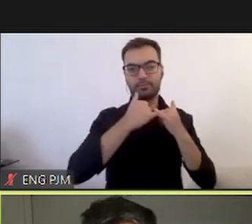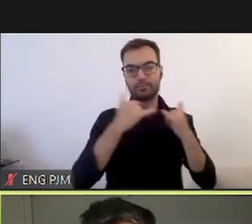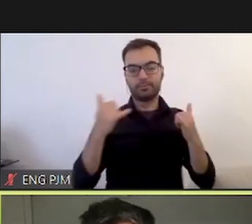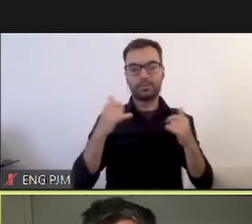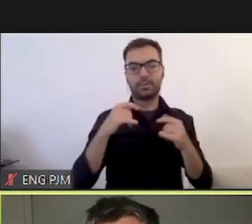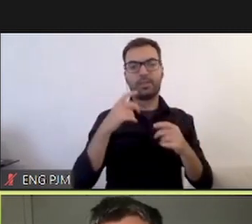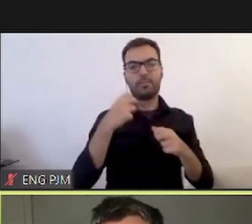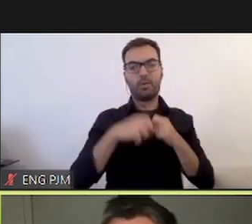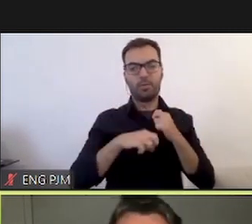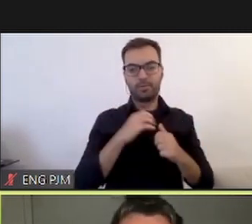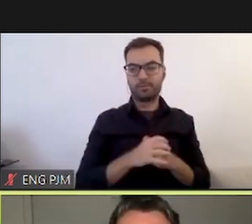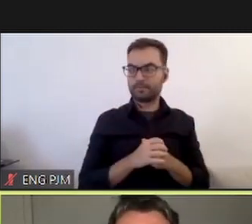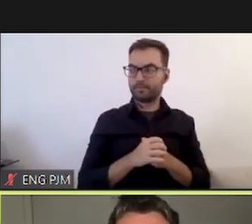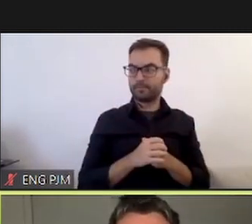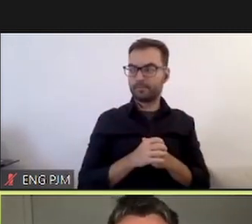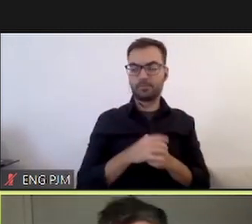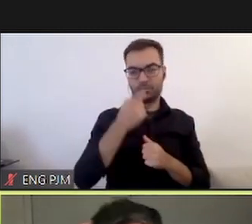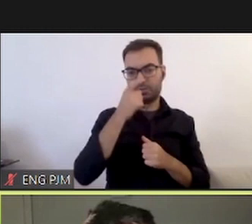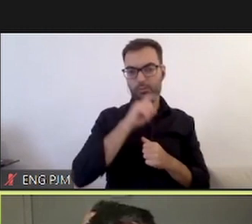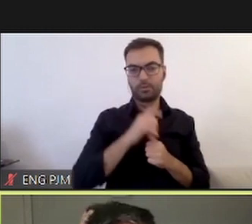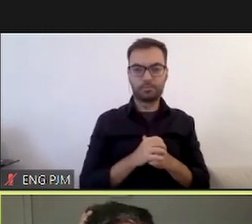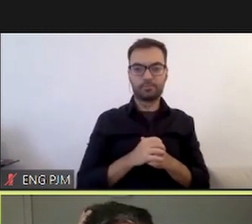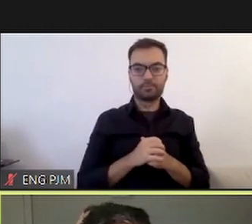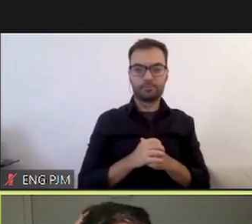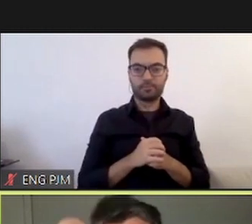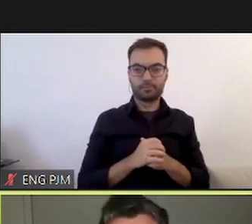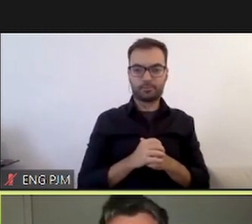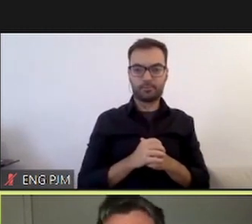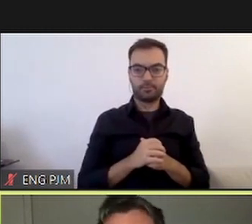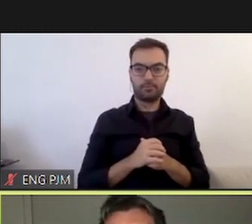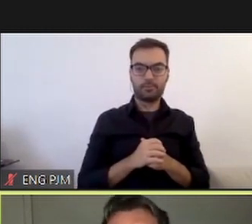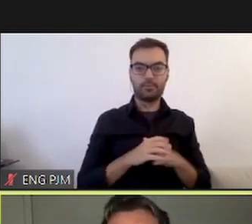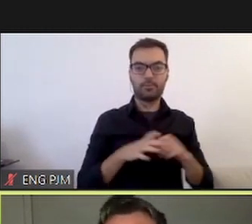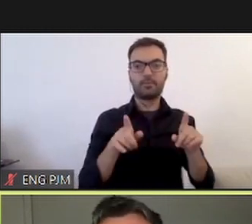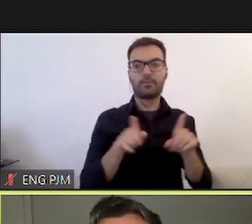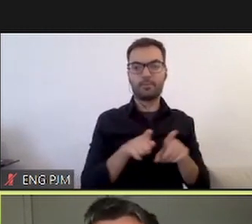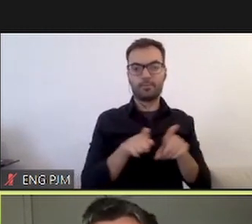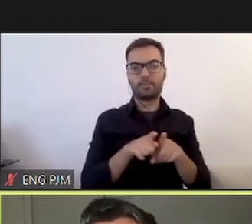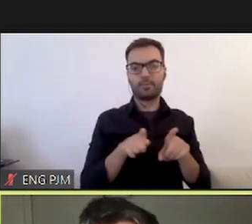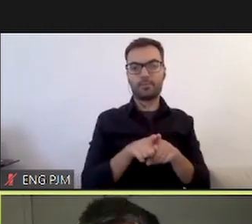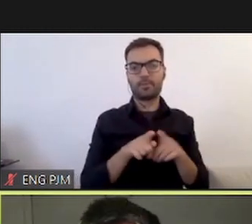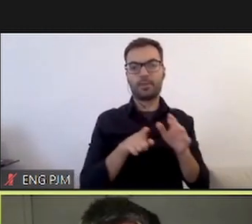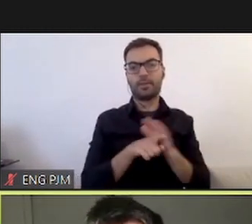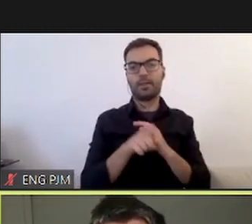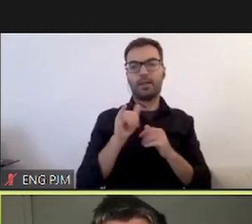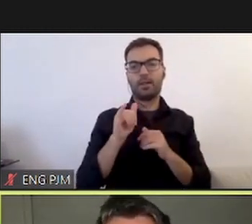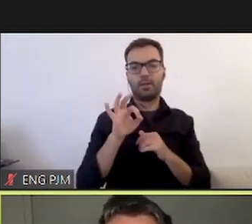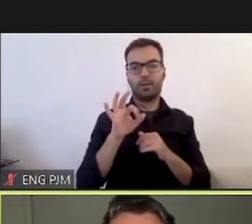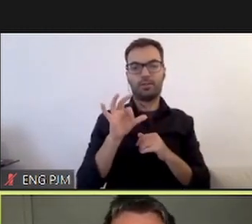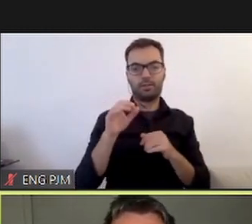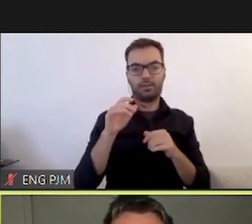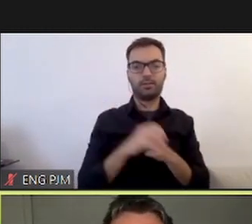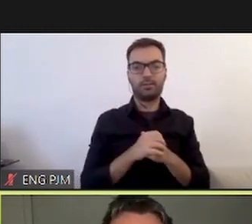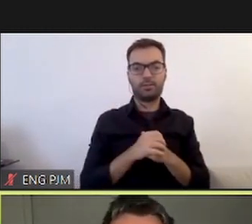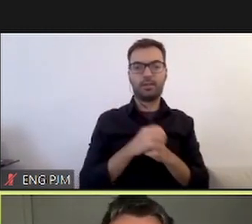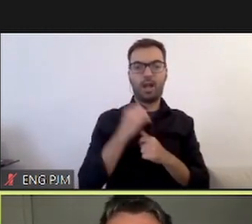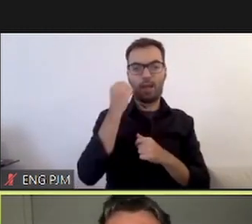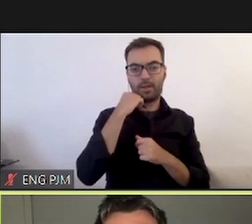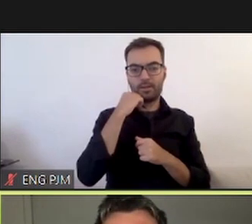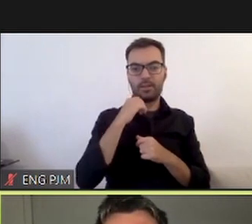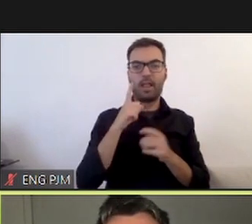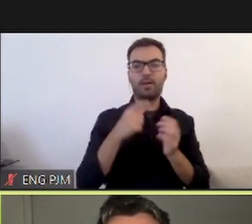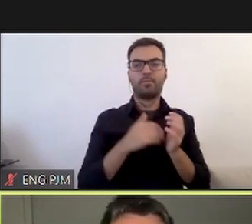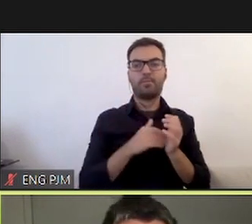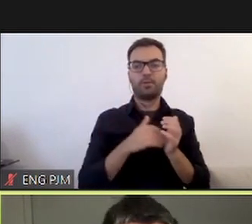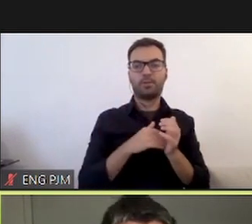issues, and is quite good. So for the and the same is for the iOS. There is, but